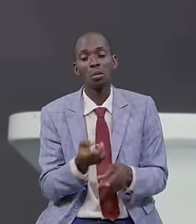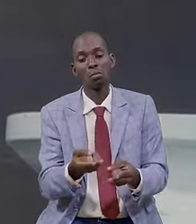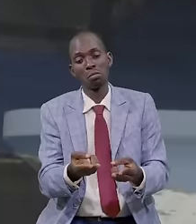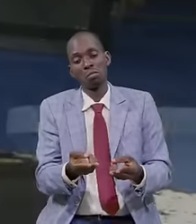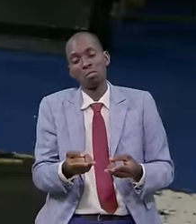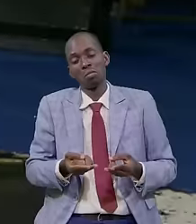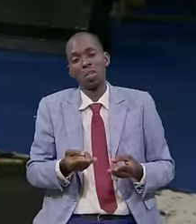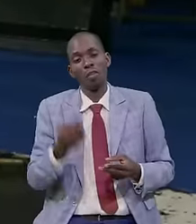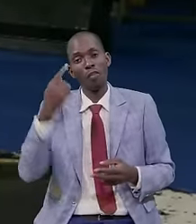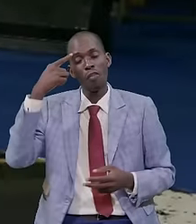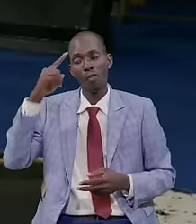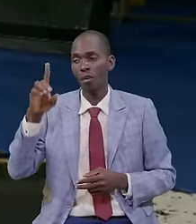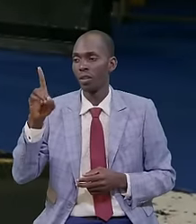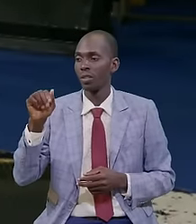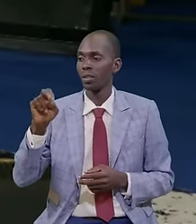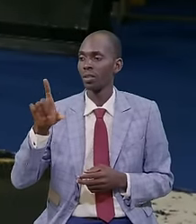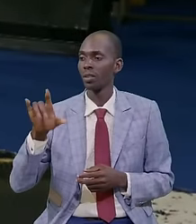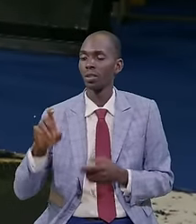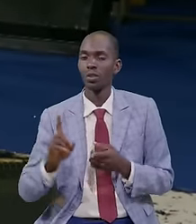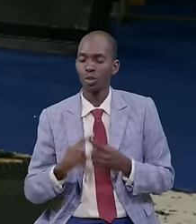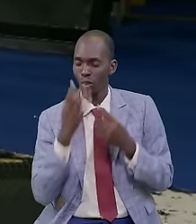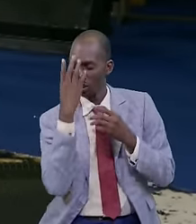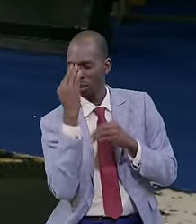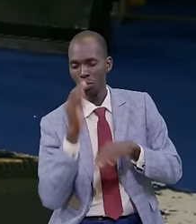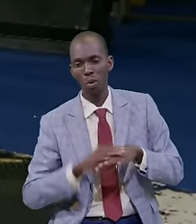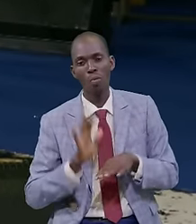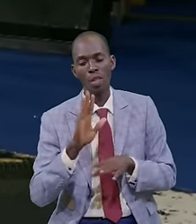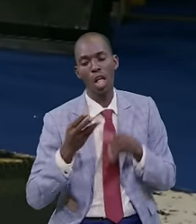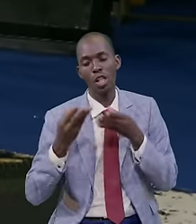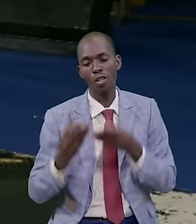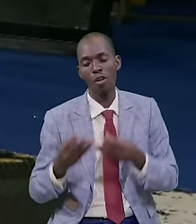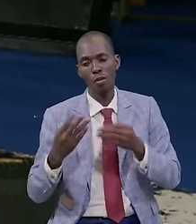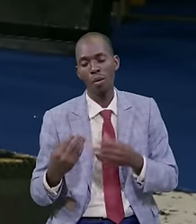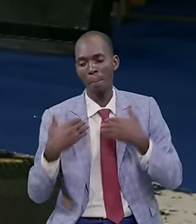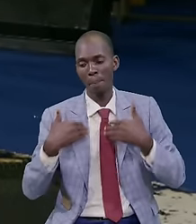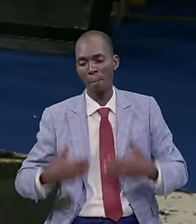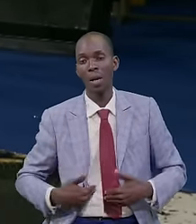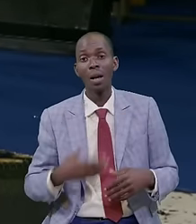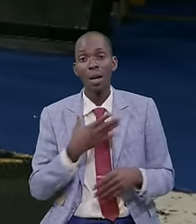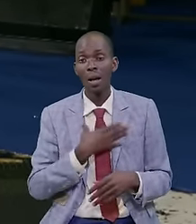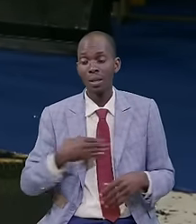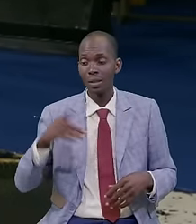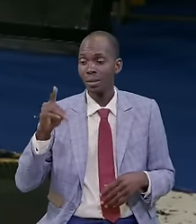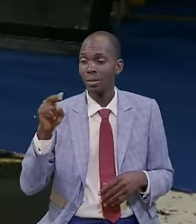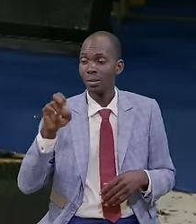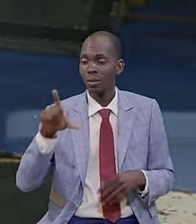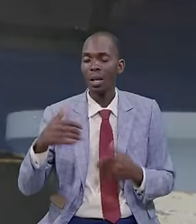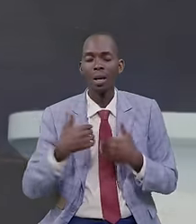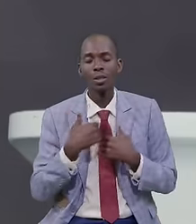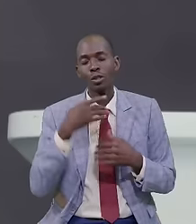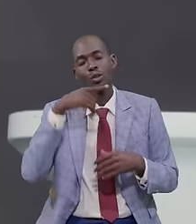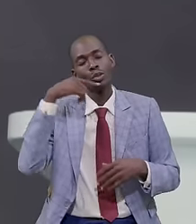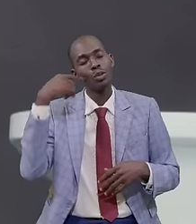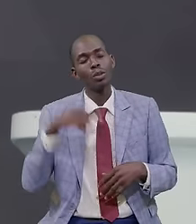mattress. And then he was there and he had good night's sleep in the lion's den.